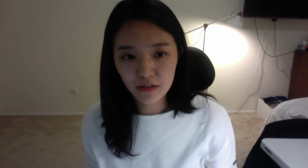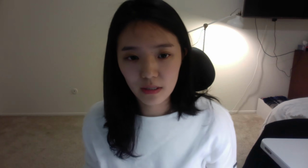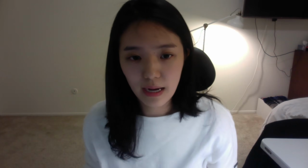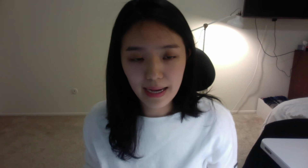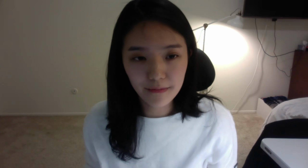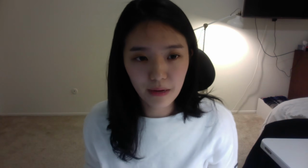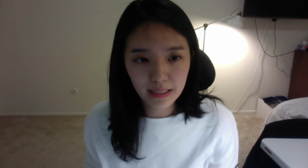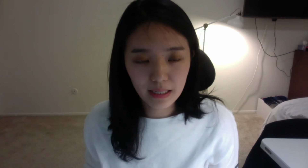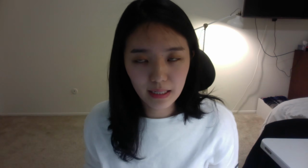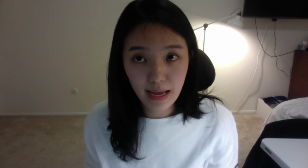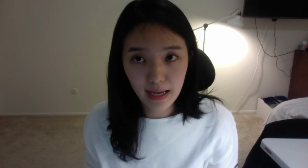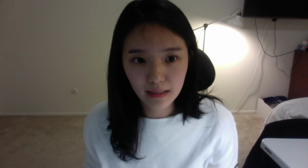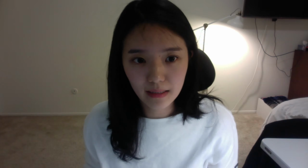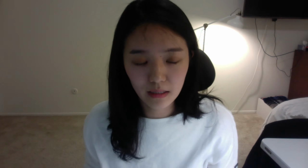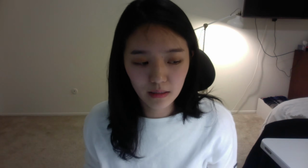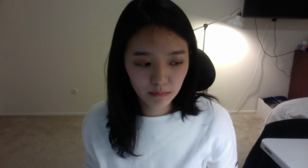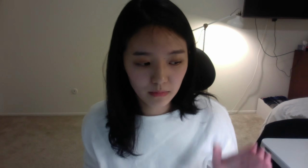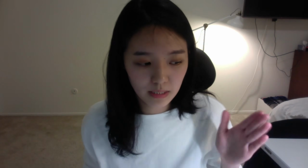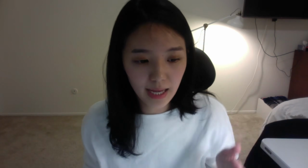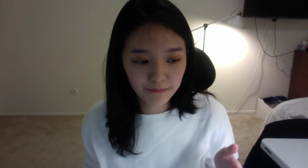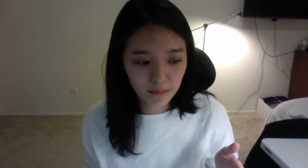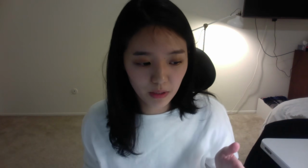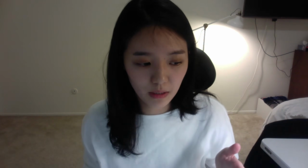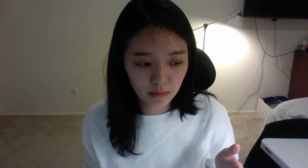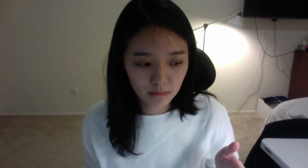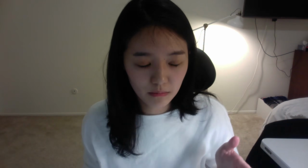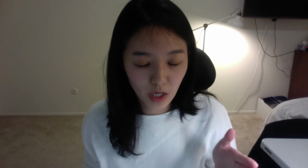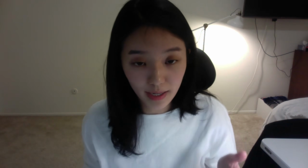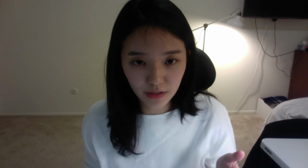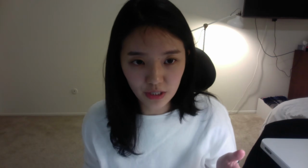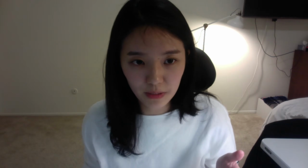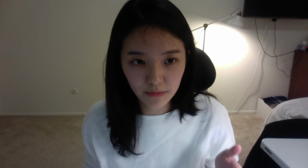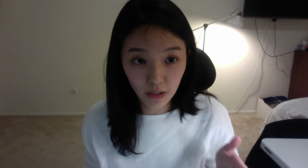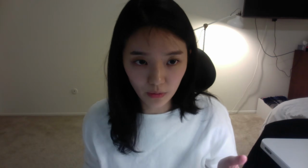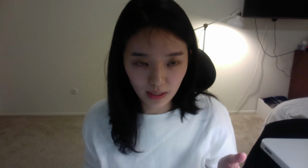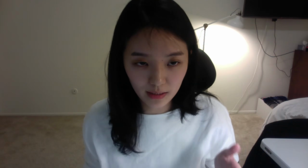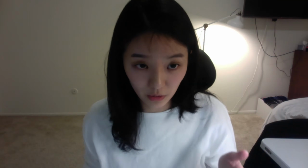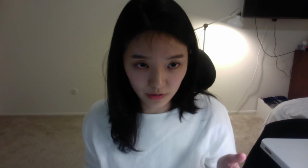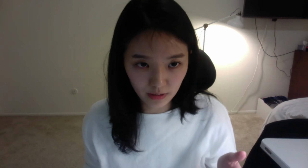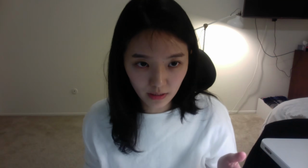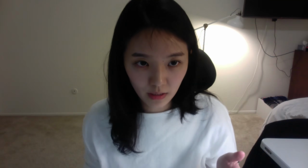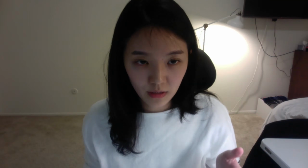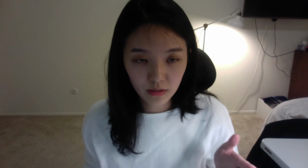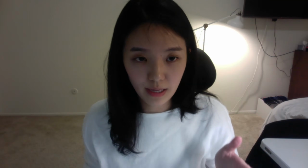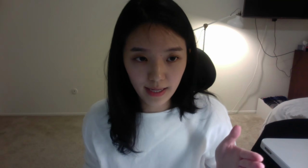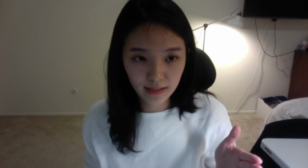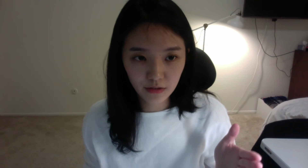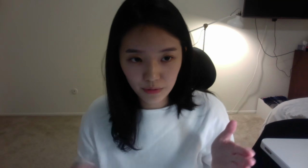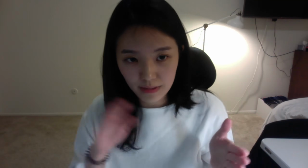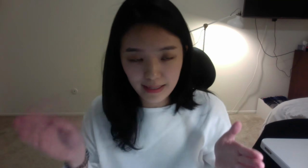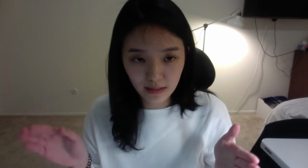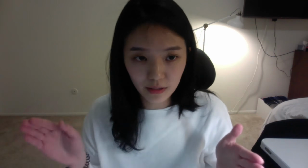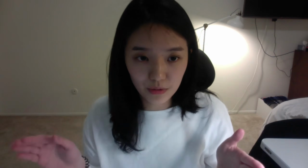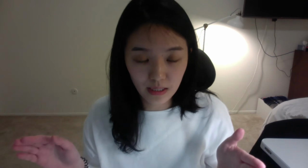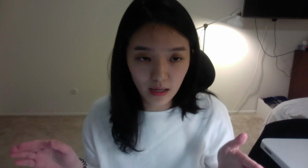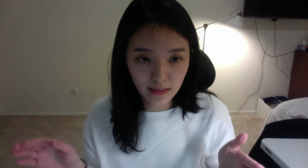TBI measure, I defined it as the time from the target achievement of the coda closure and to